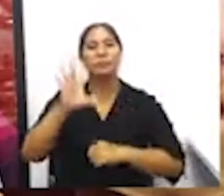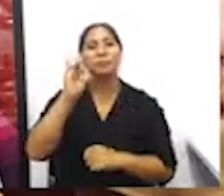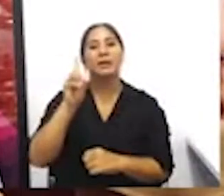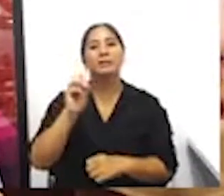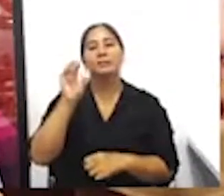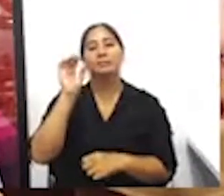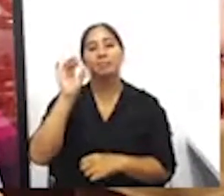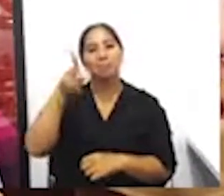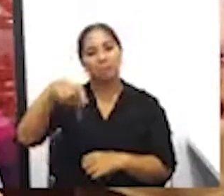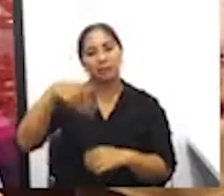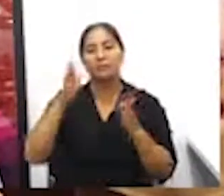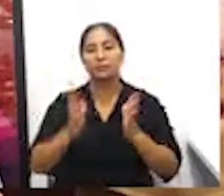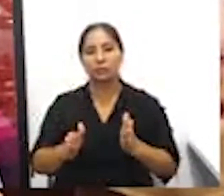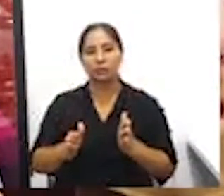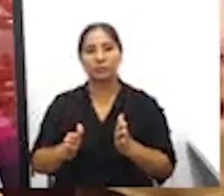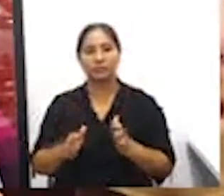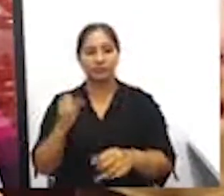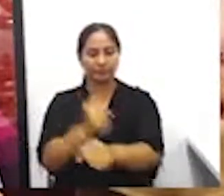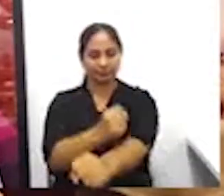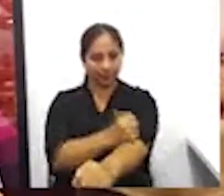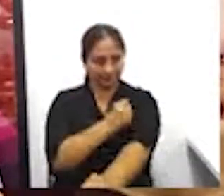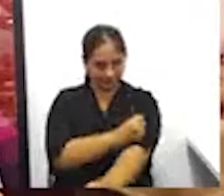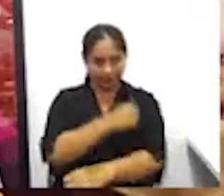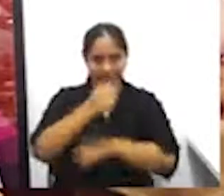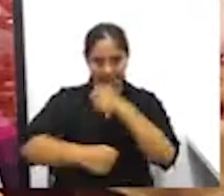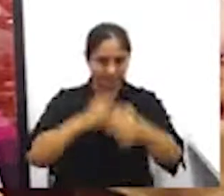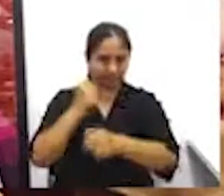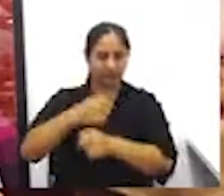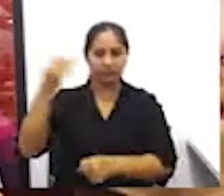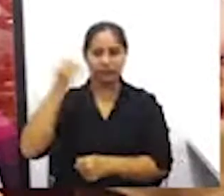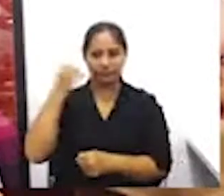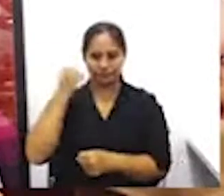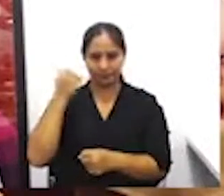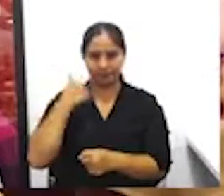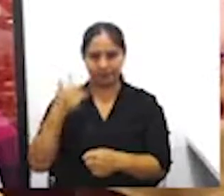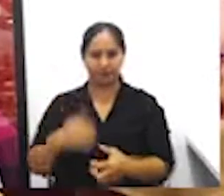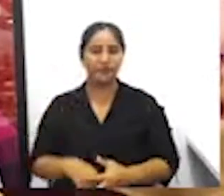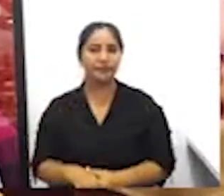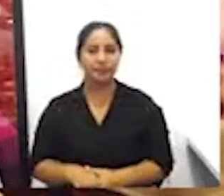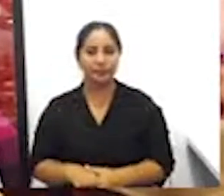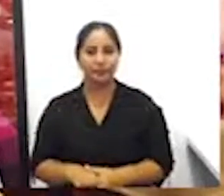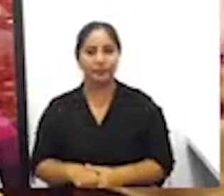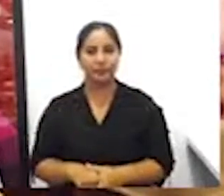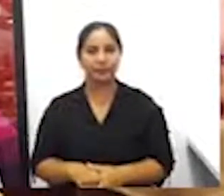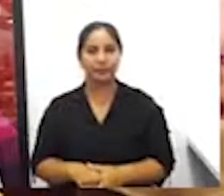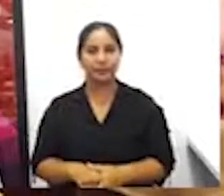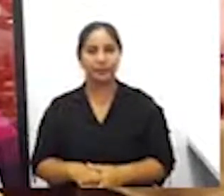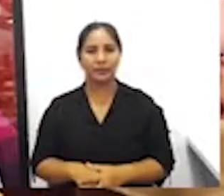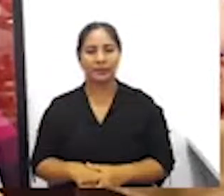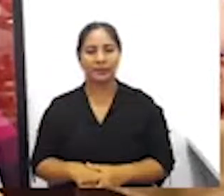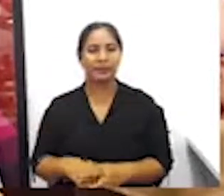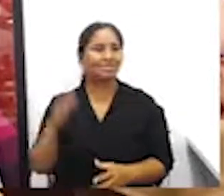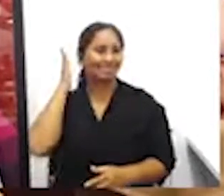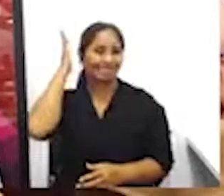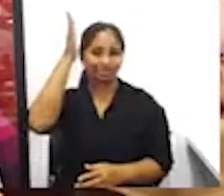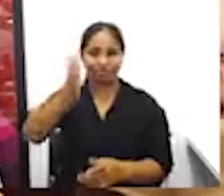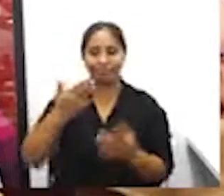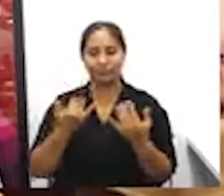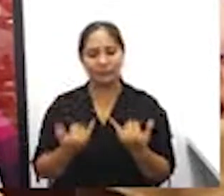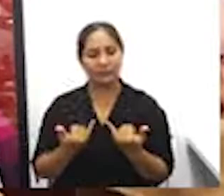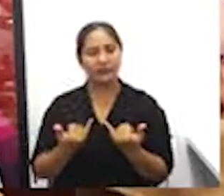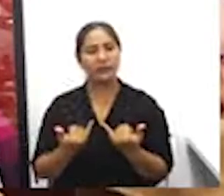job market every year for the next decade. So my question would be how